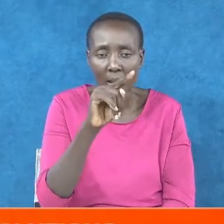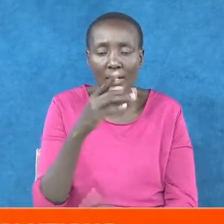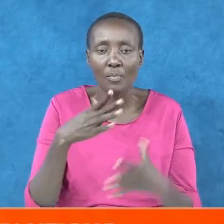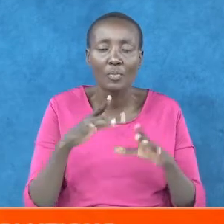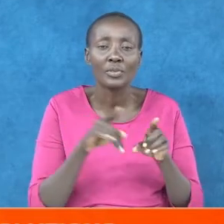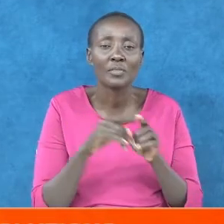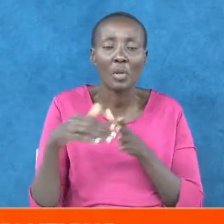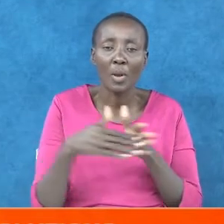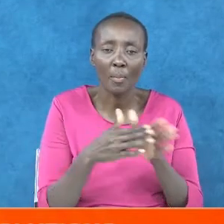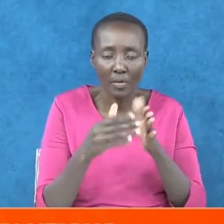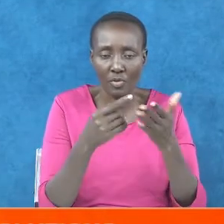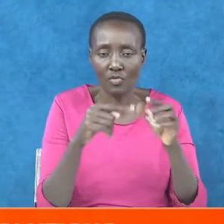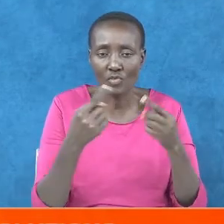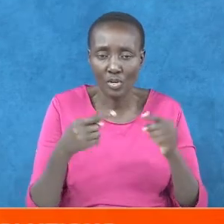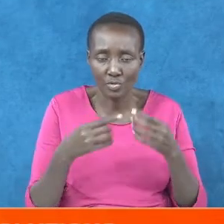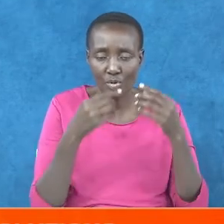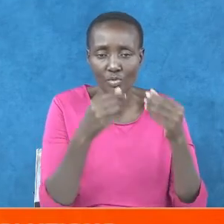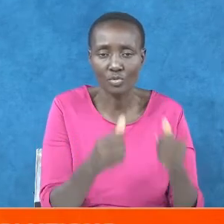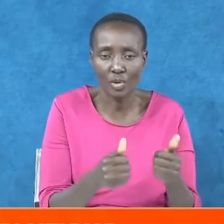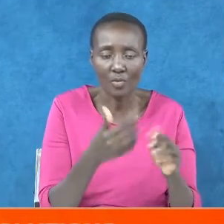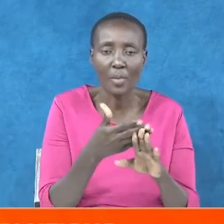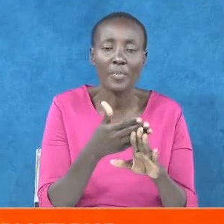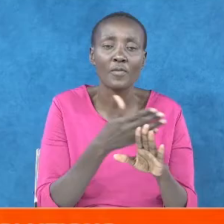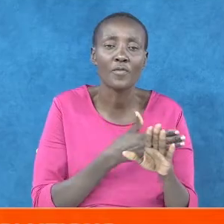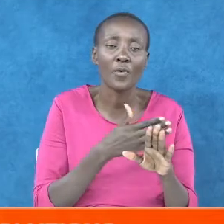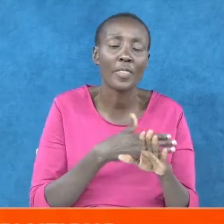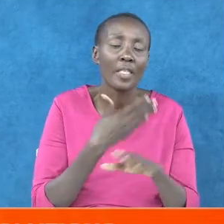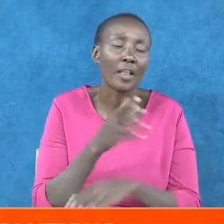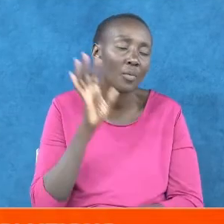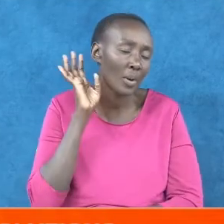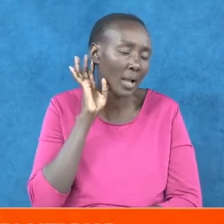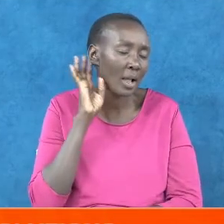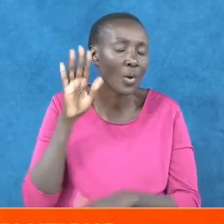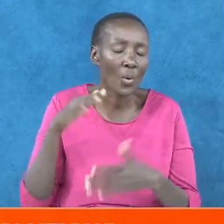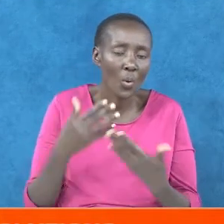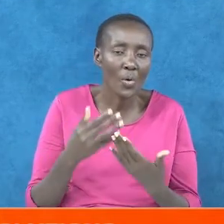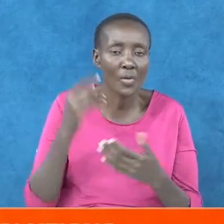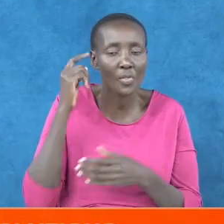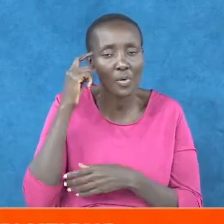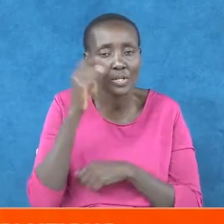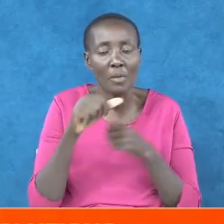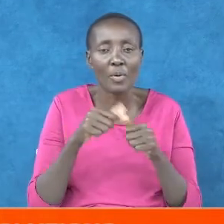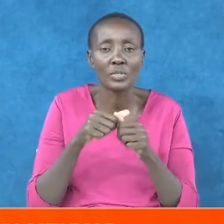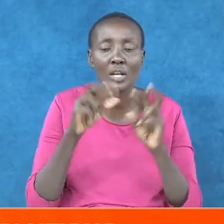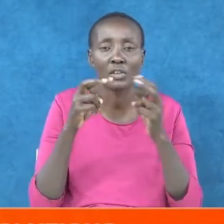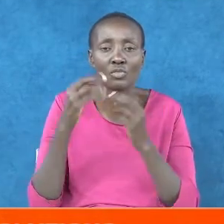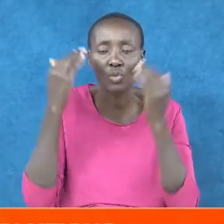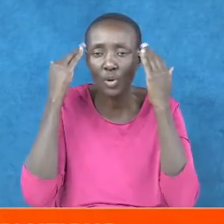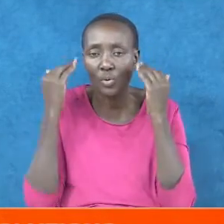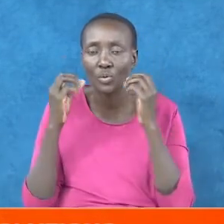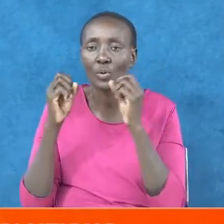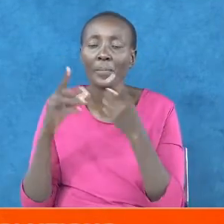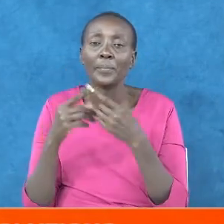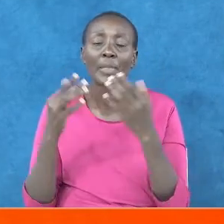and mechanisms for this dispute to be resolved before it's then heard by or before it's considered as a matter in court. Right. And so while